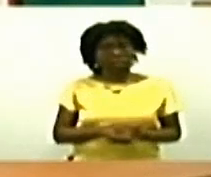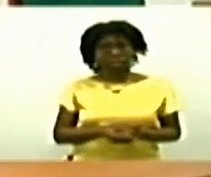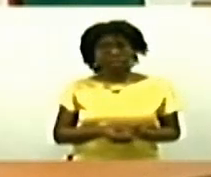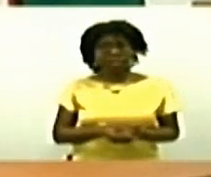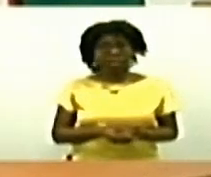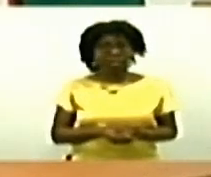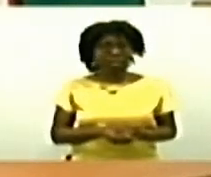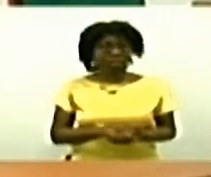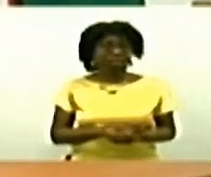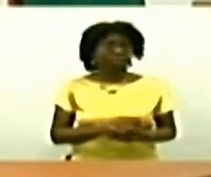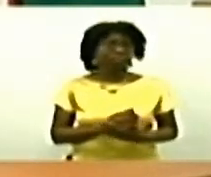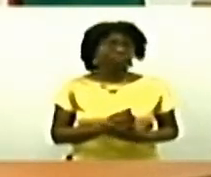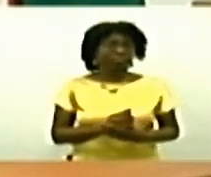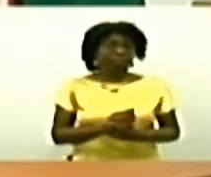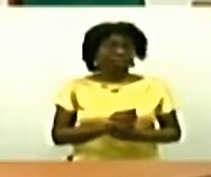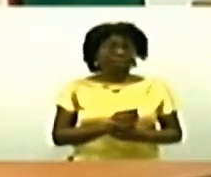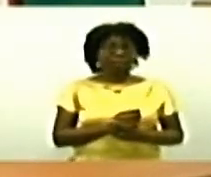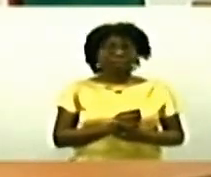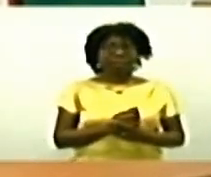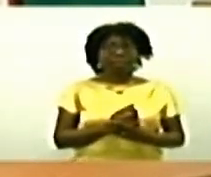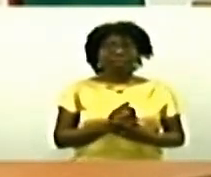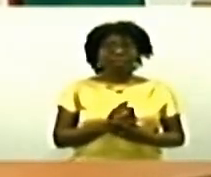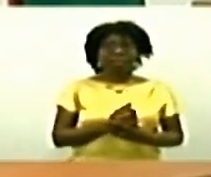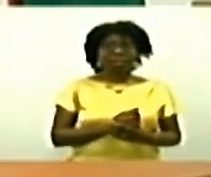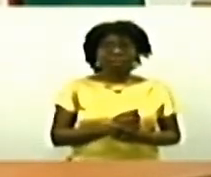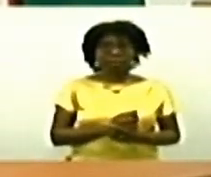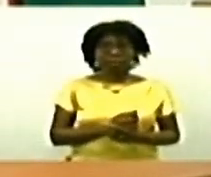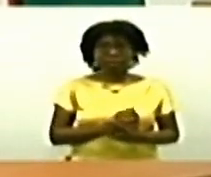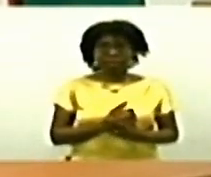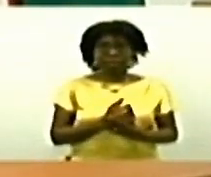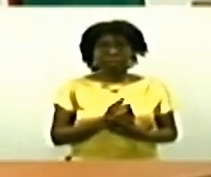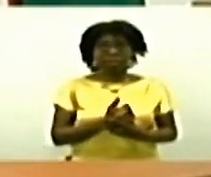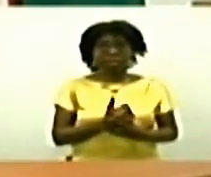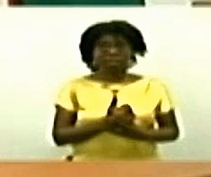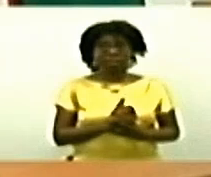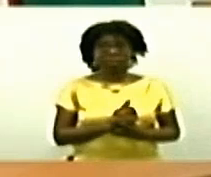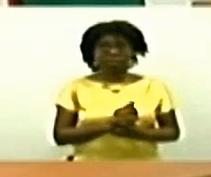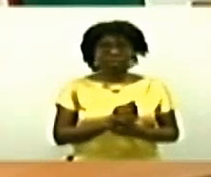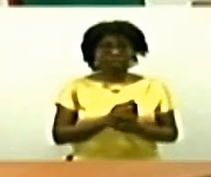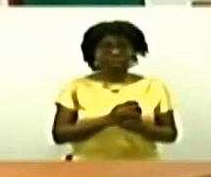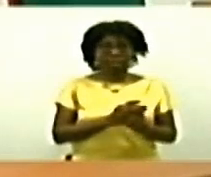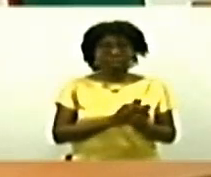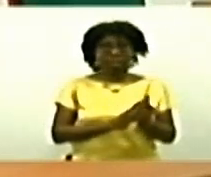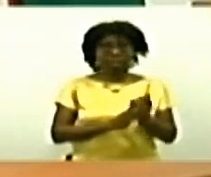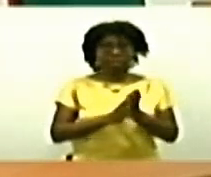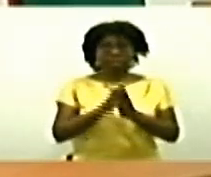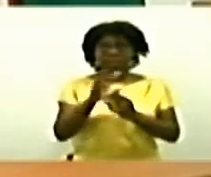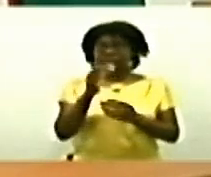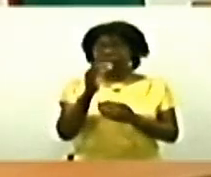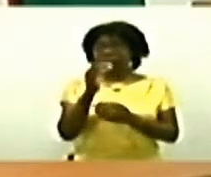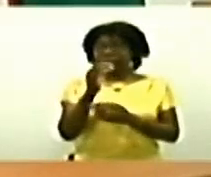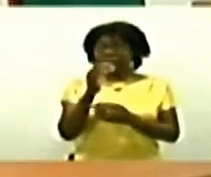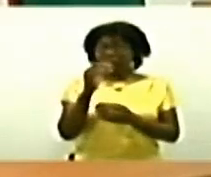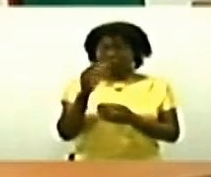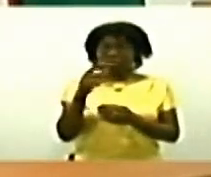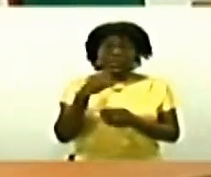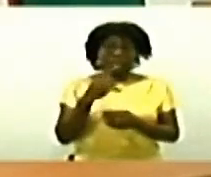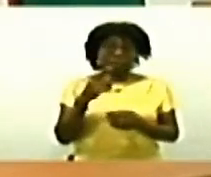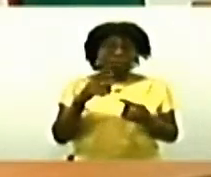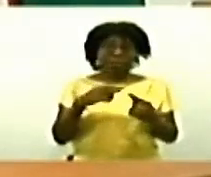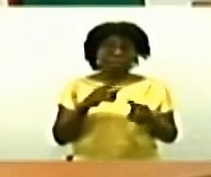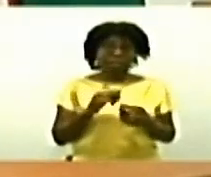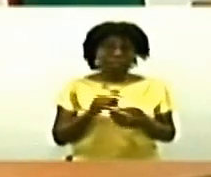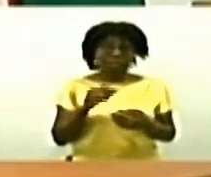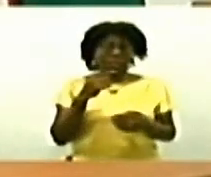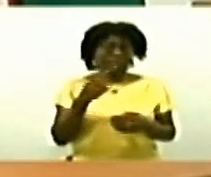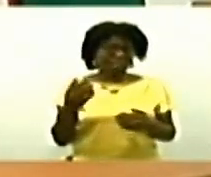So I just thought that I would make this an input contribution. I am not supposed to be engaging in the debates, but I've told you time and